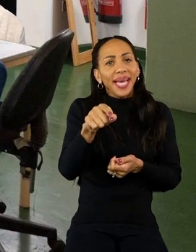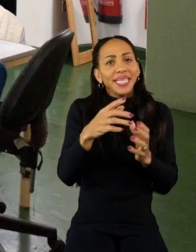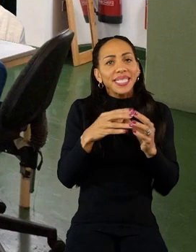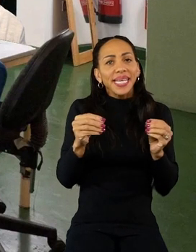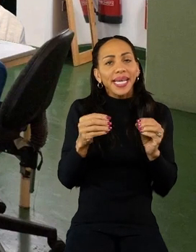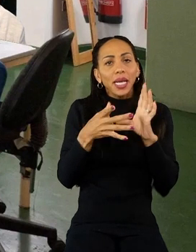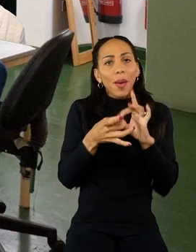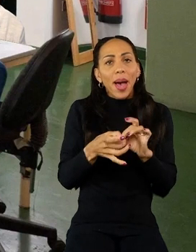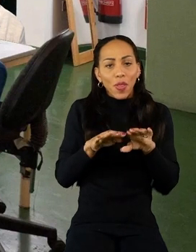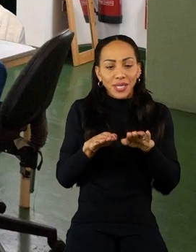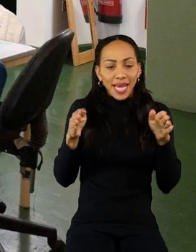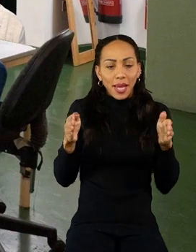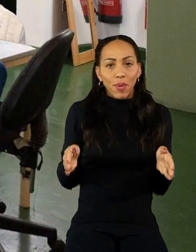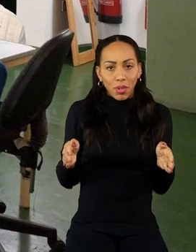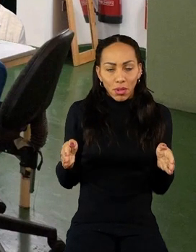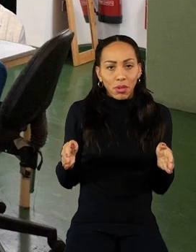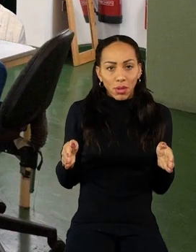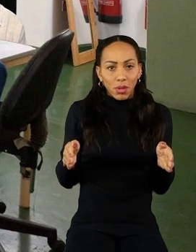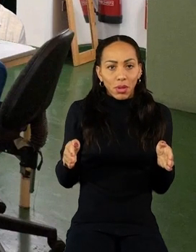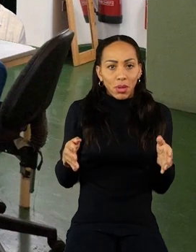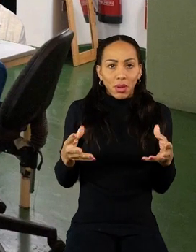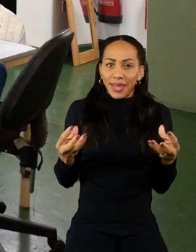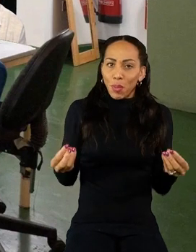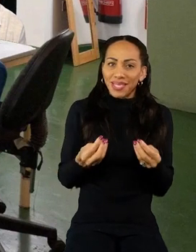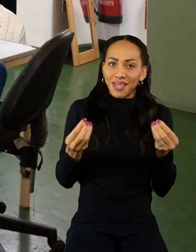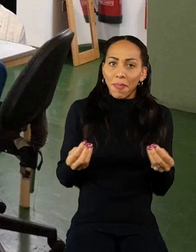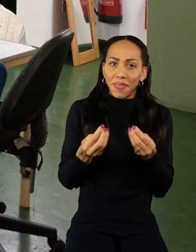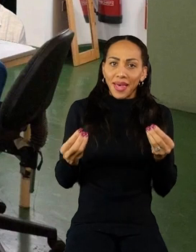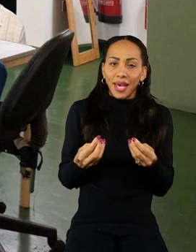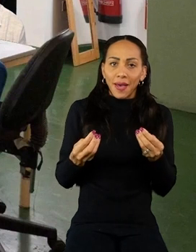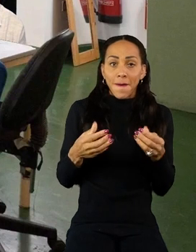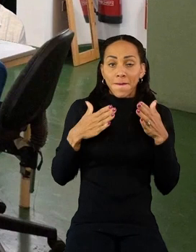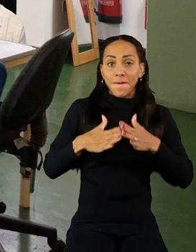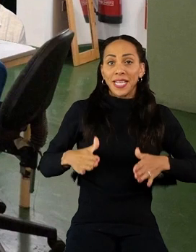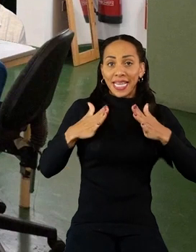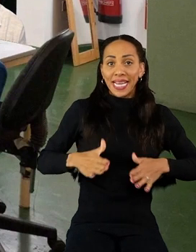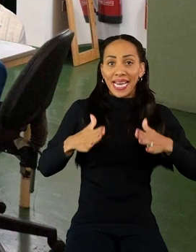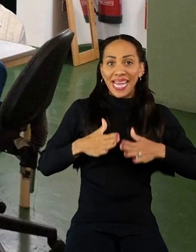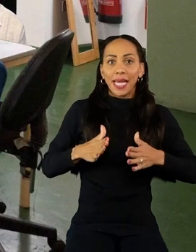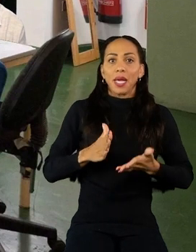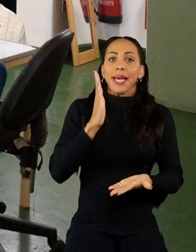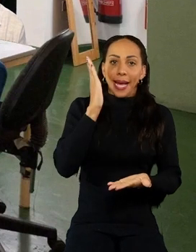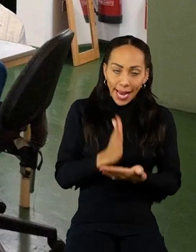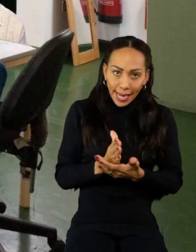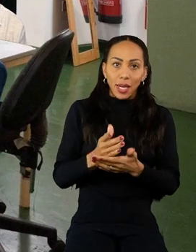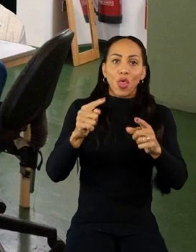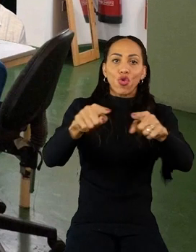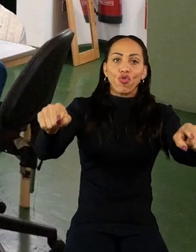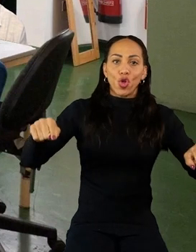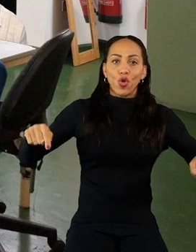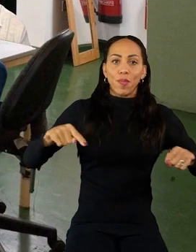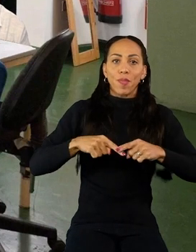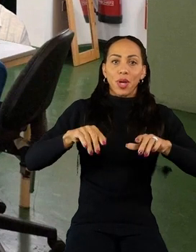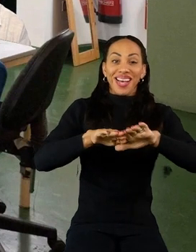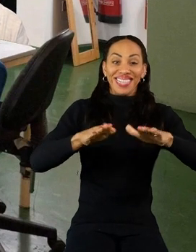the sort of, I was thinking about the piece that was done around the table where there was something actually physically in the room. And I wondered